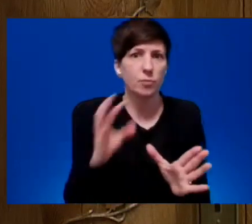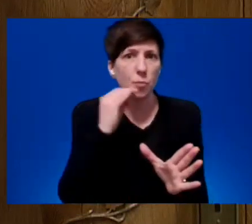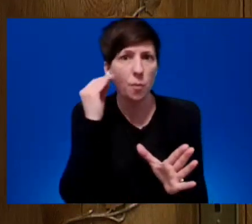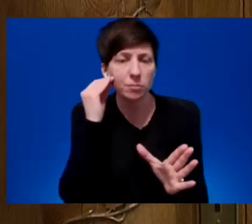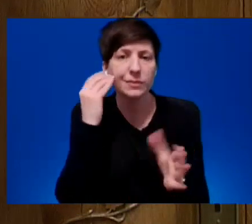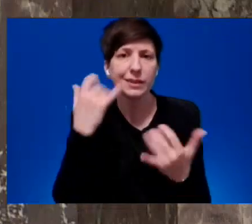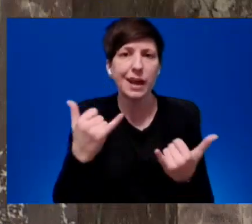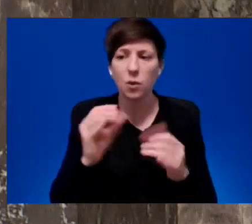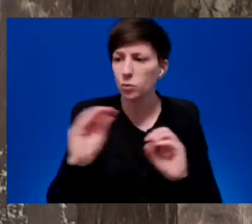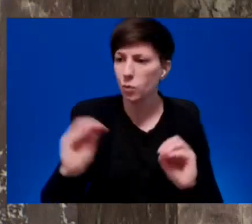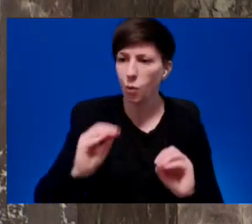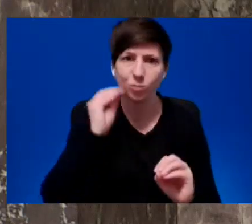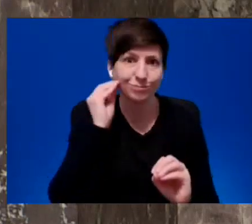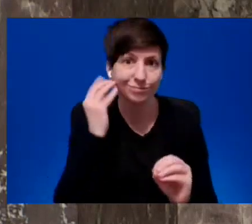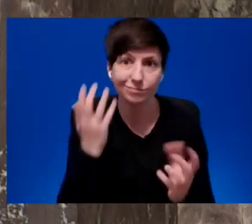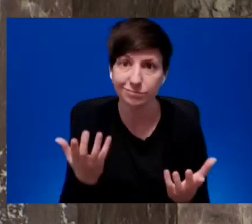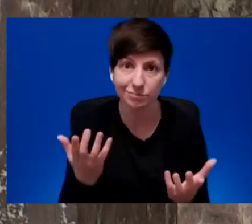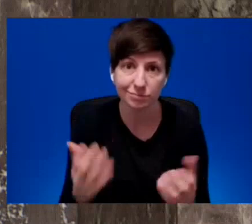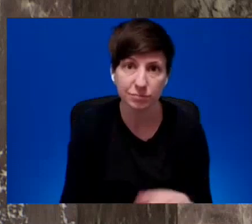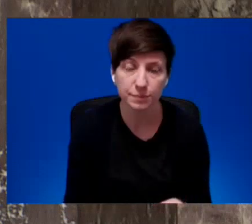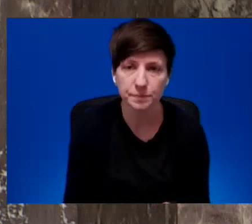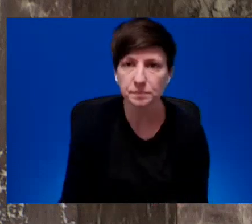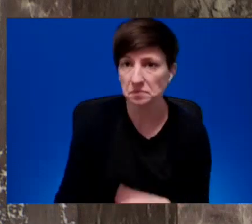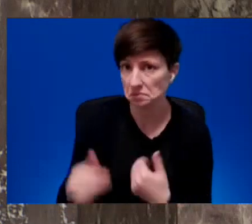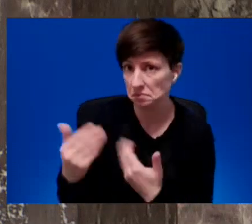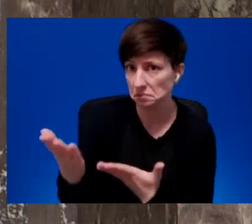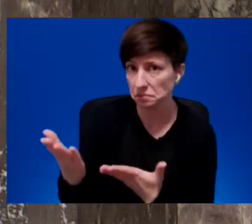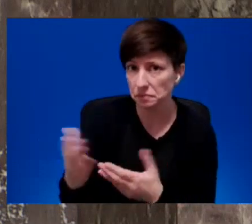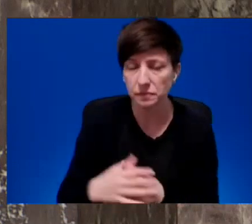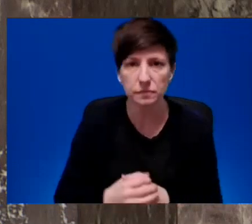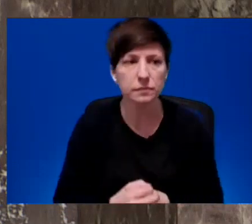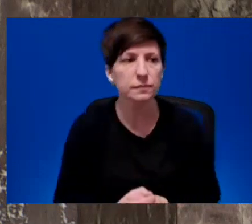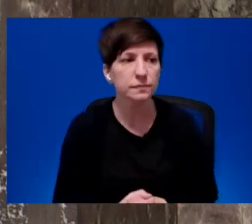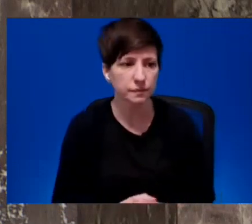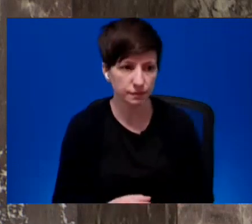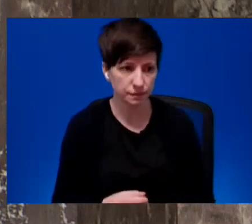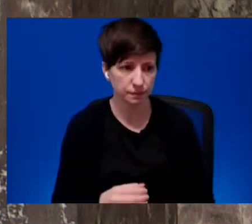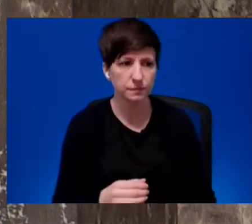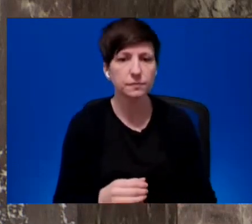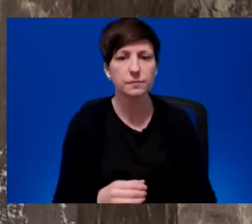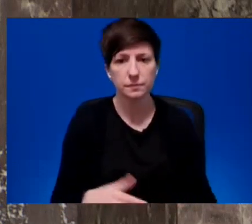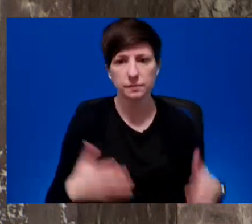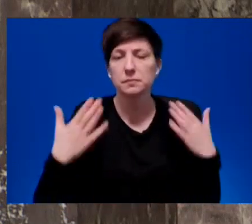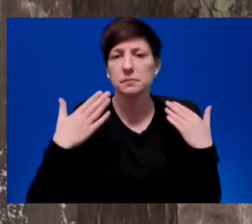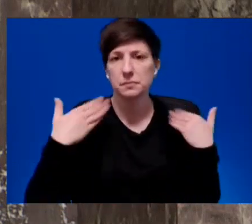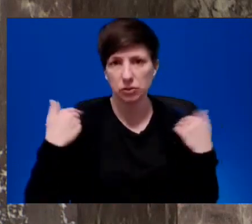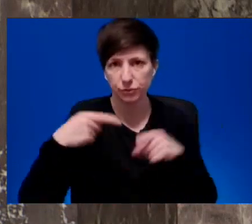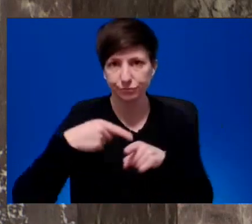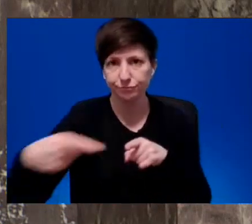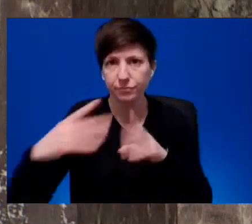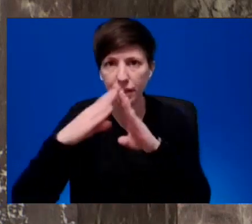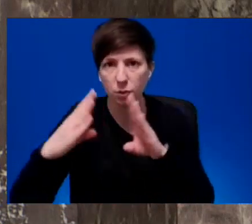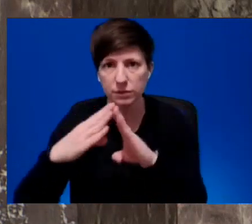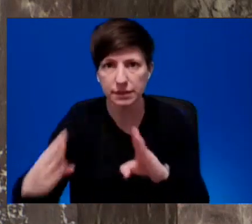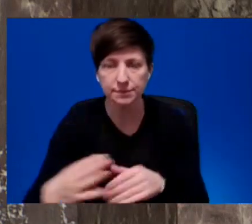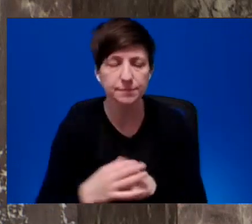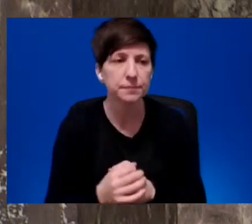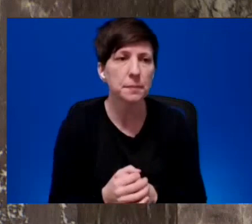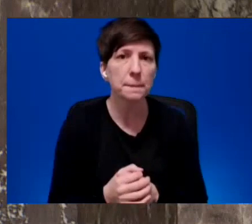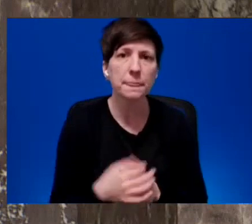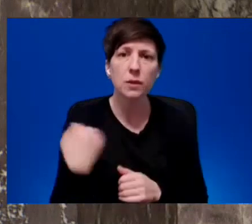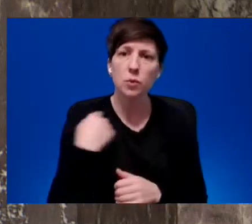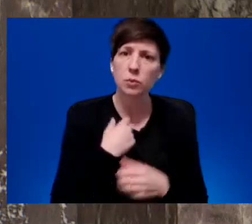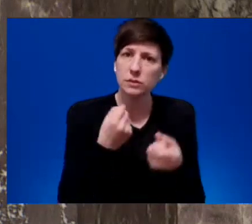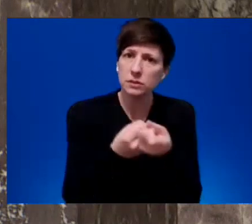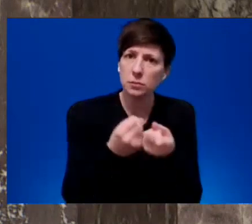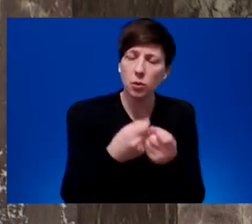And of course, on this side of the House, we support all options of housing available. I'm perplexed at the